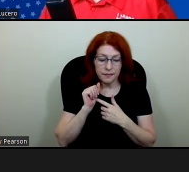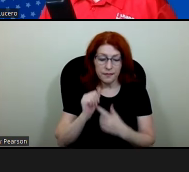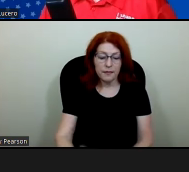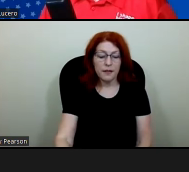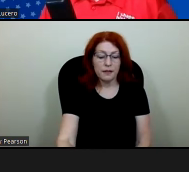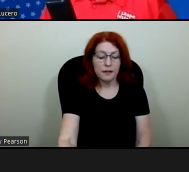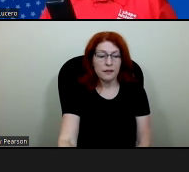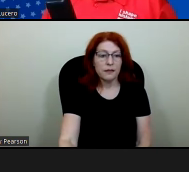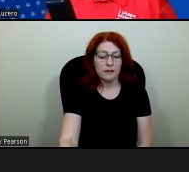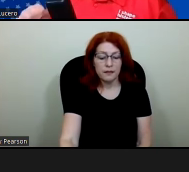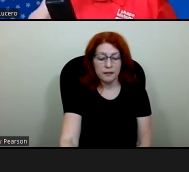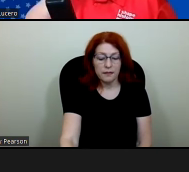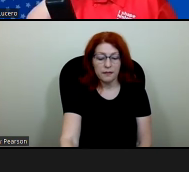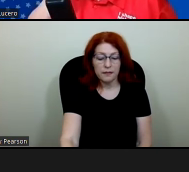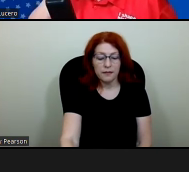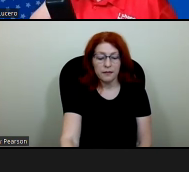Any more?